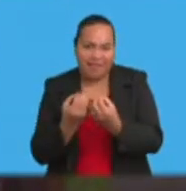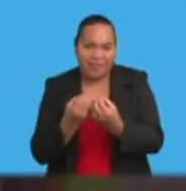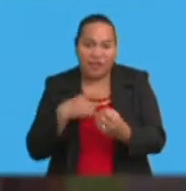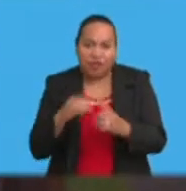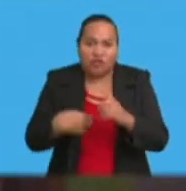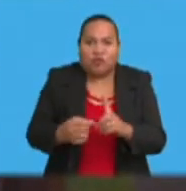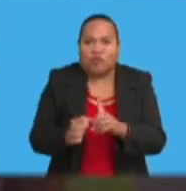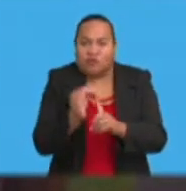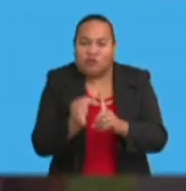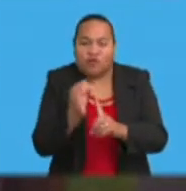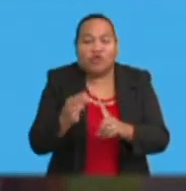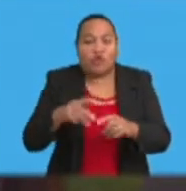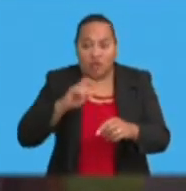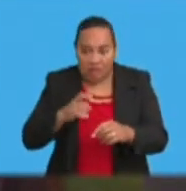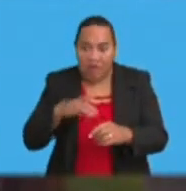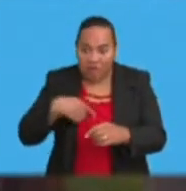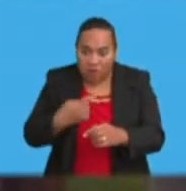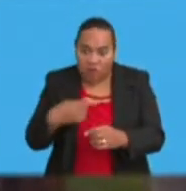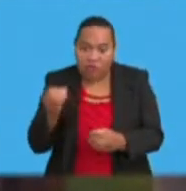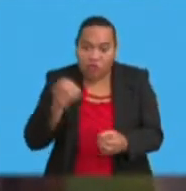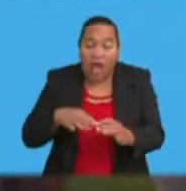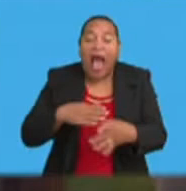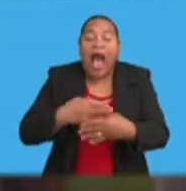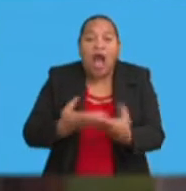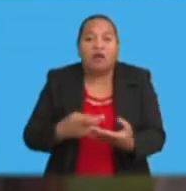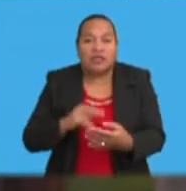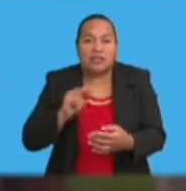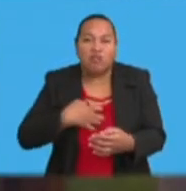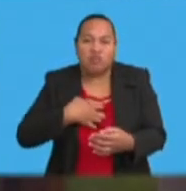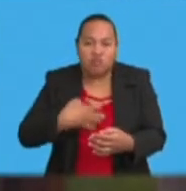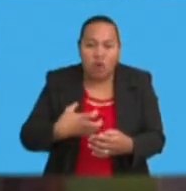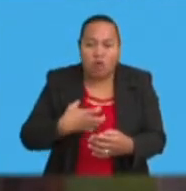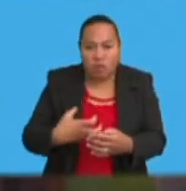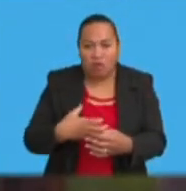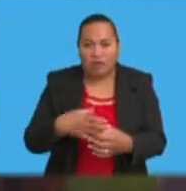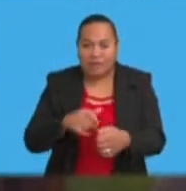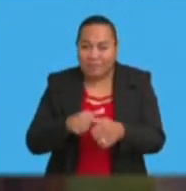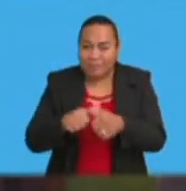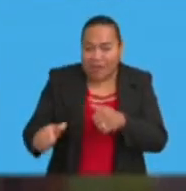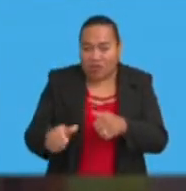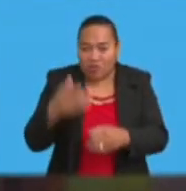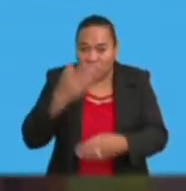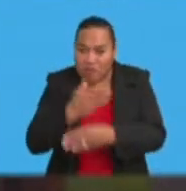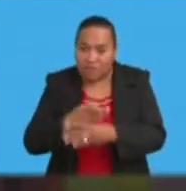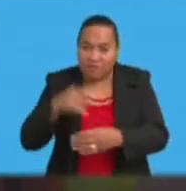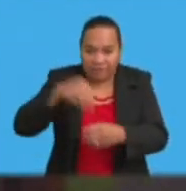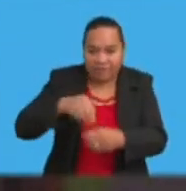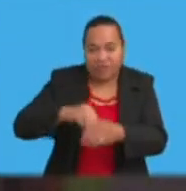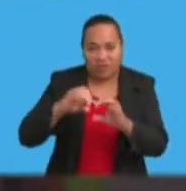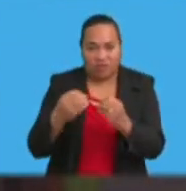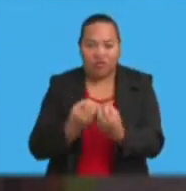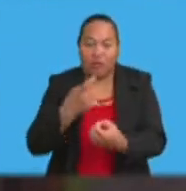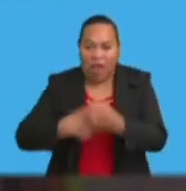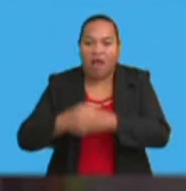of inputs, then the question is, how can you squeeze or get optimal outcomes out of that set of inputs